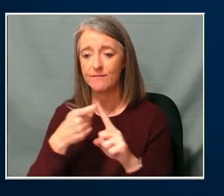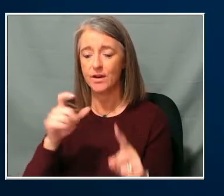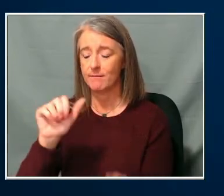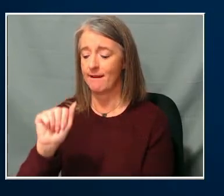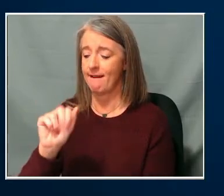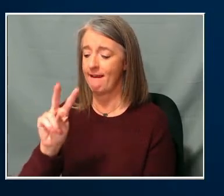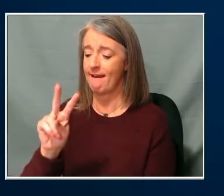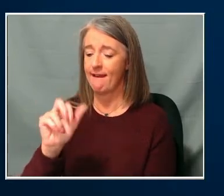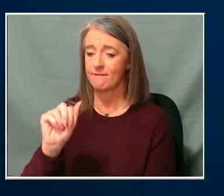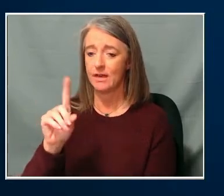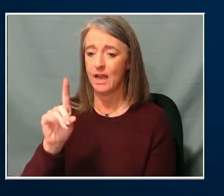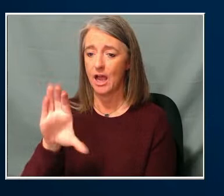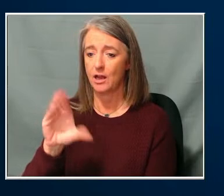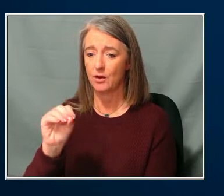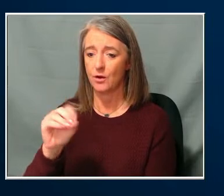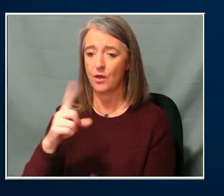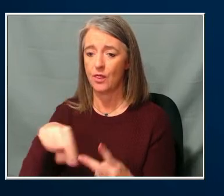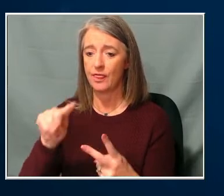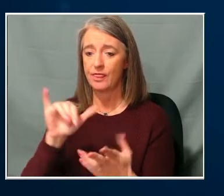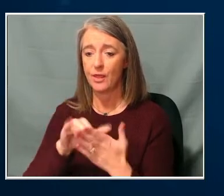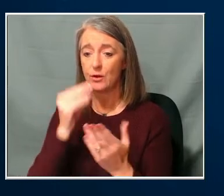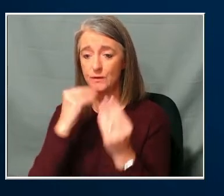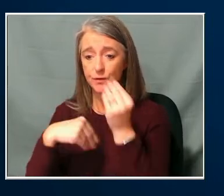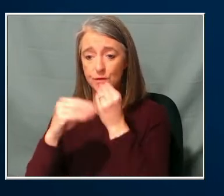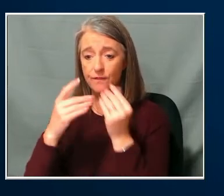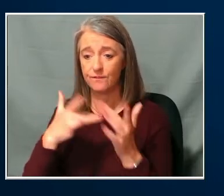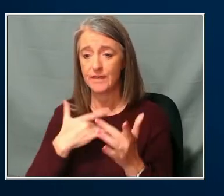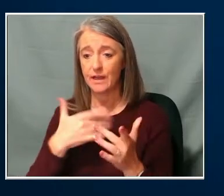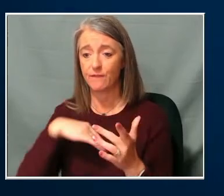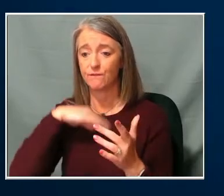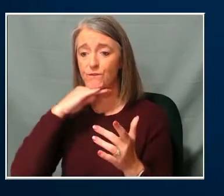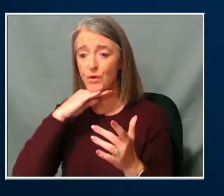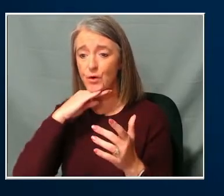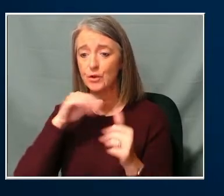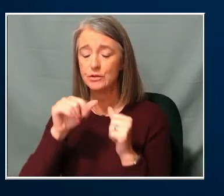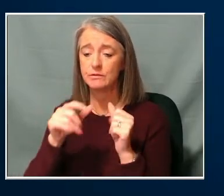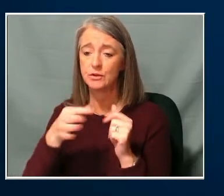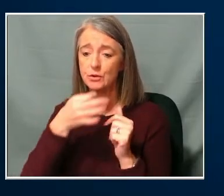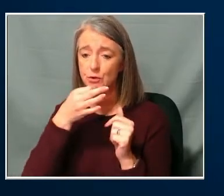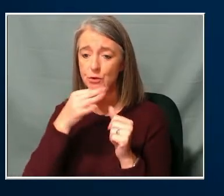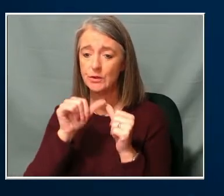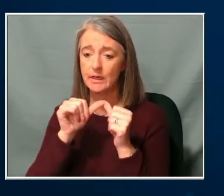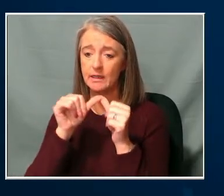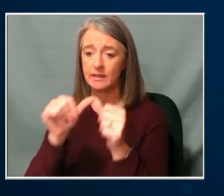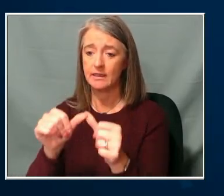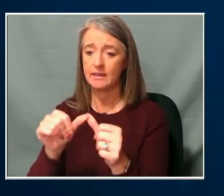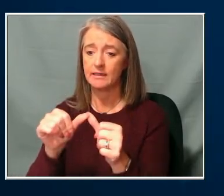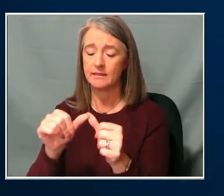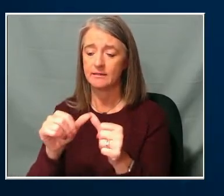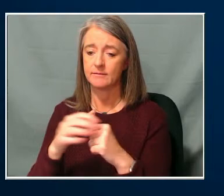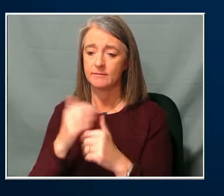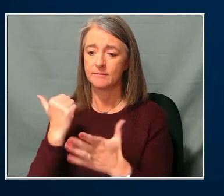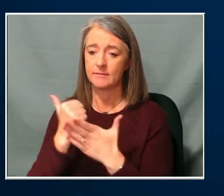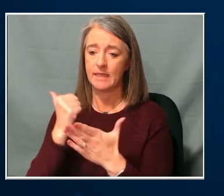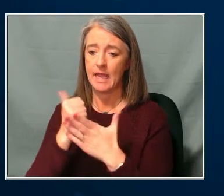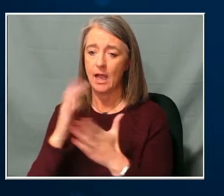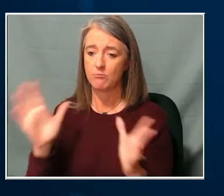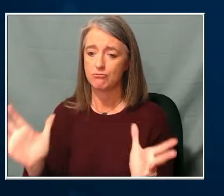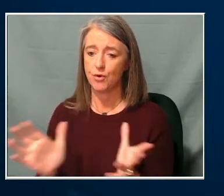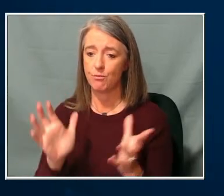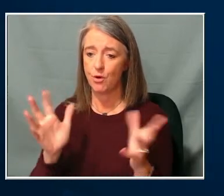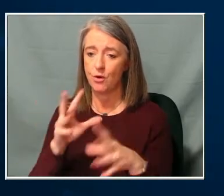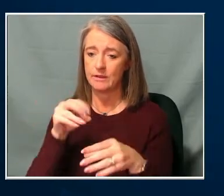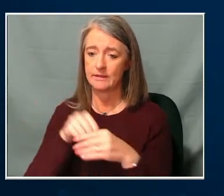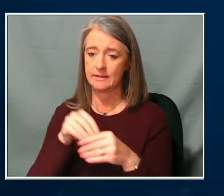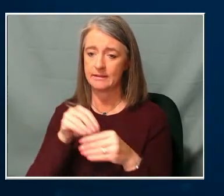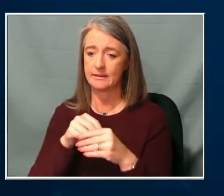feel full, sooner and longer, and also since it slows down the gastric emptying to help promote their, satiety